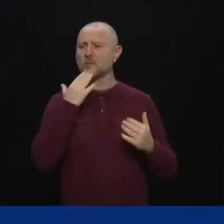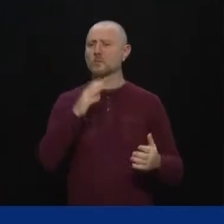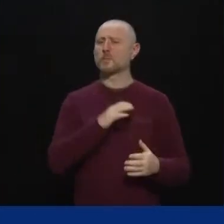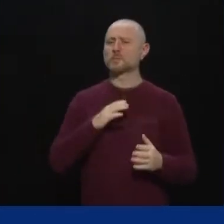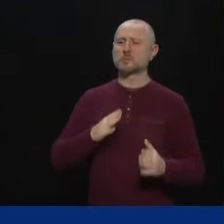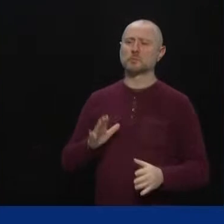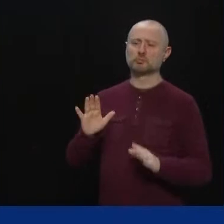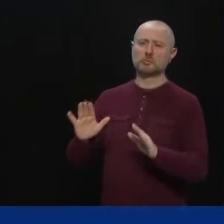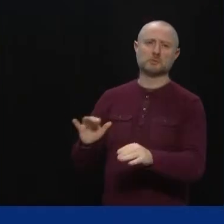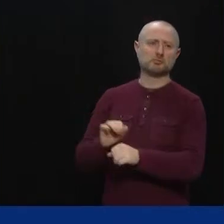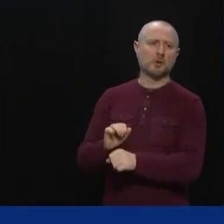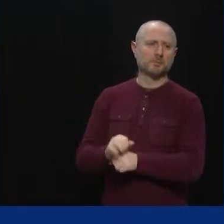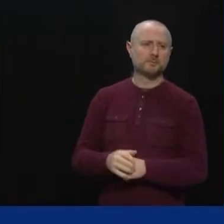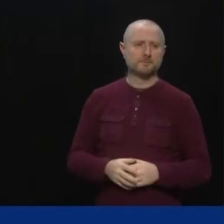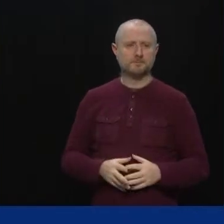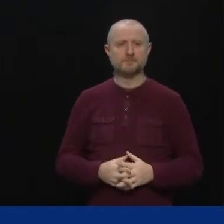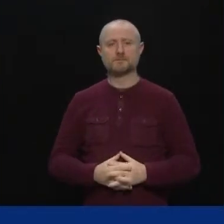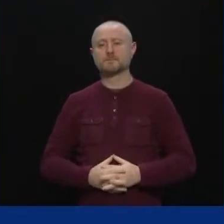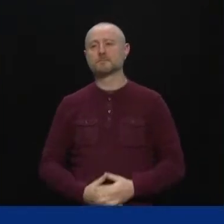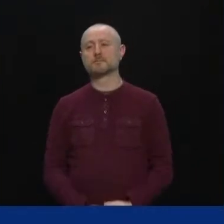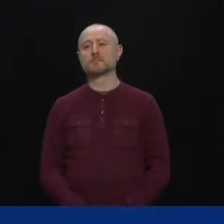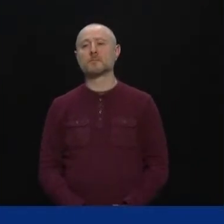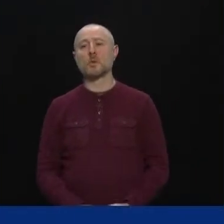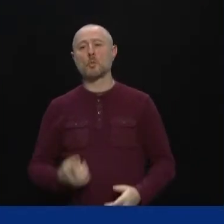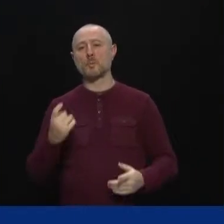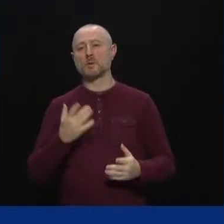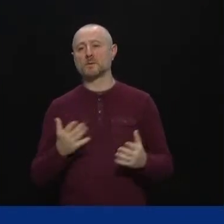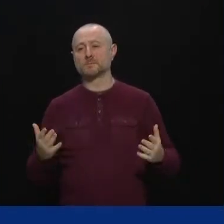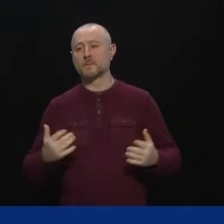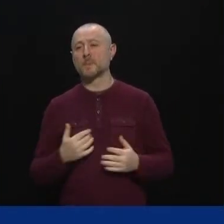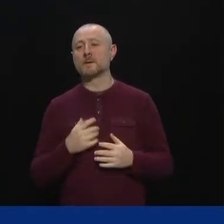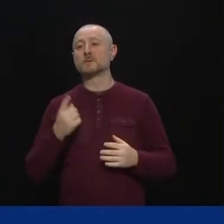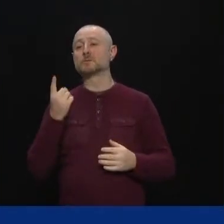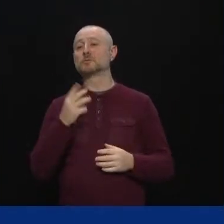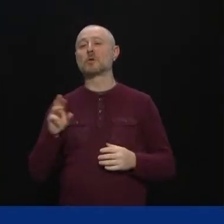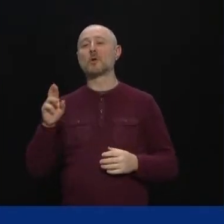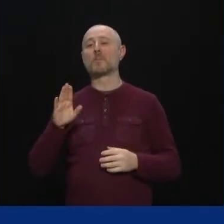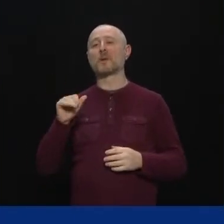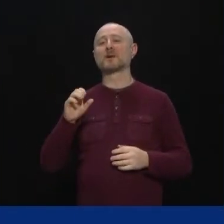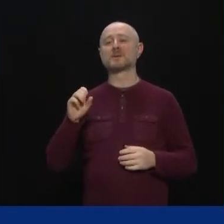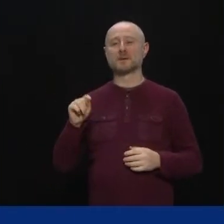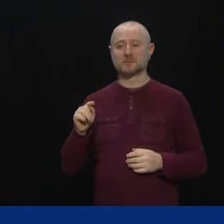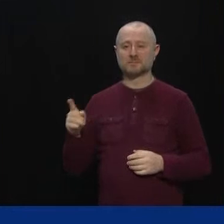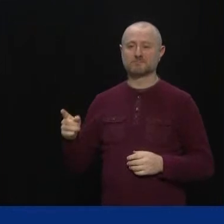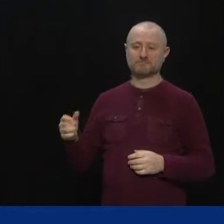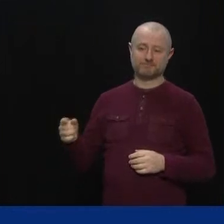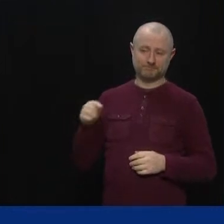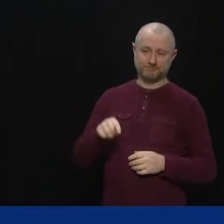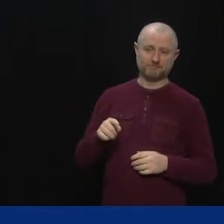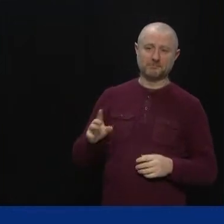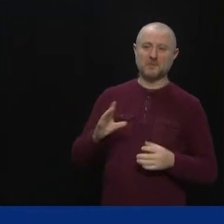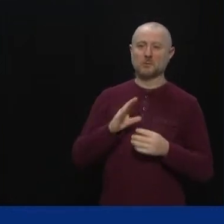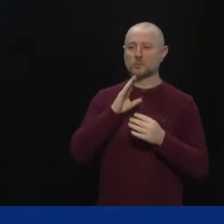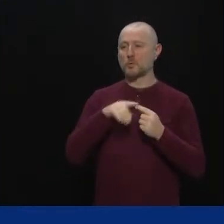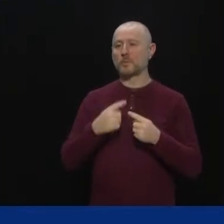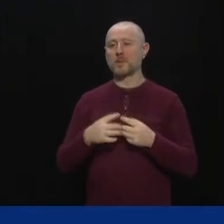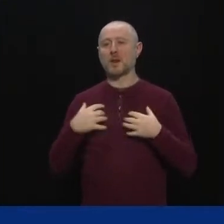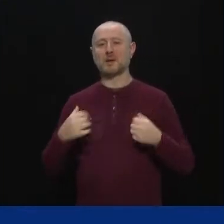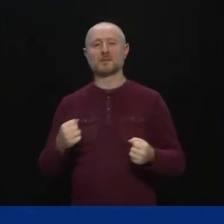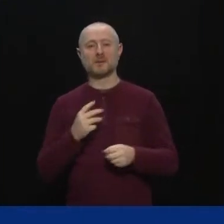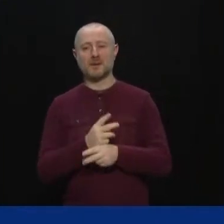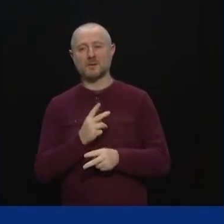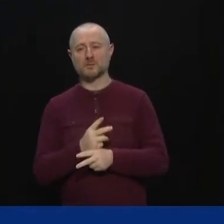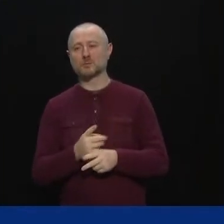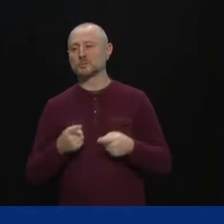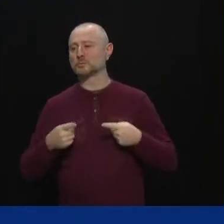do. One more thing I would like to bring Dr. Bassett to talk about is making sure people have access to health care during this pandemic, and